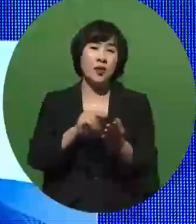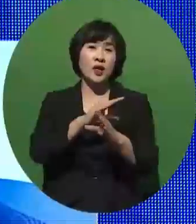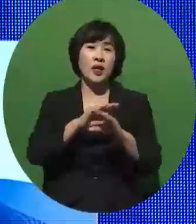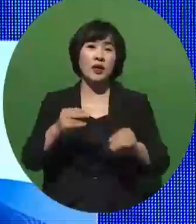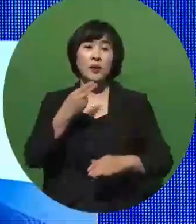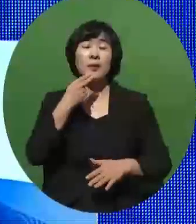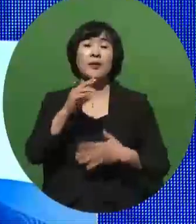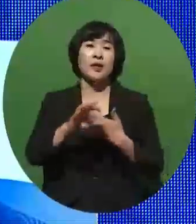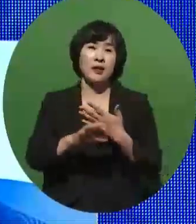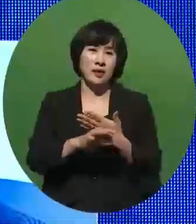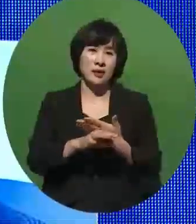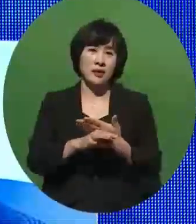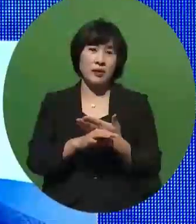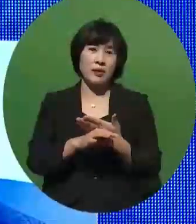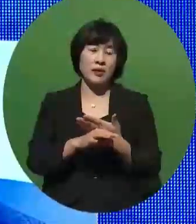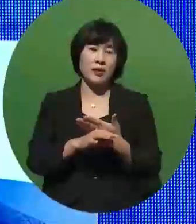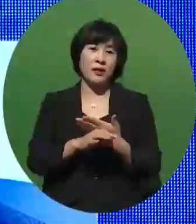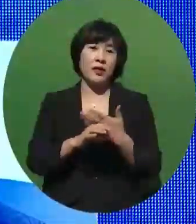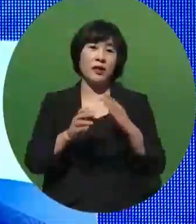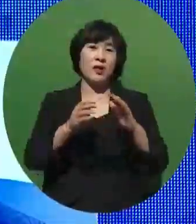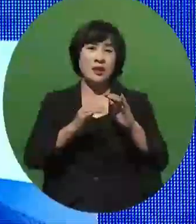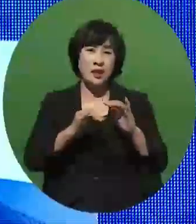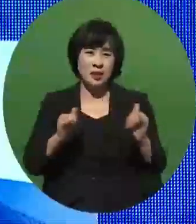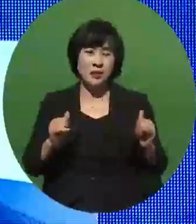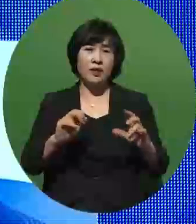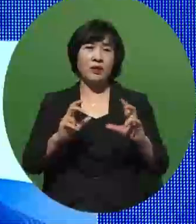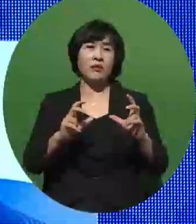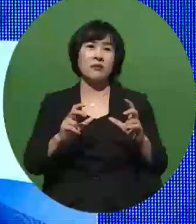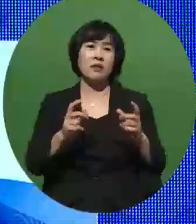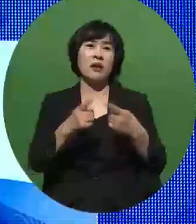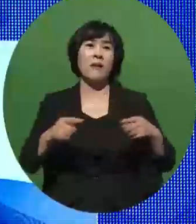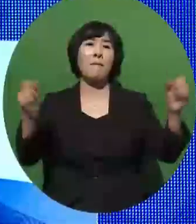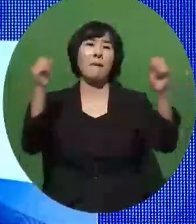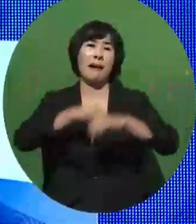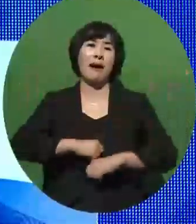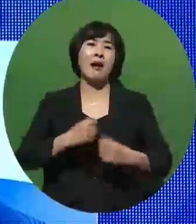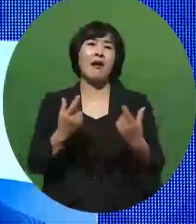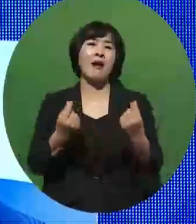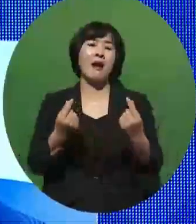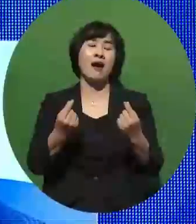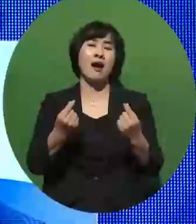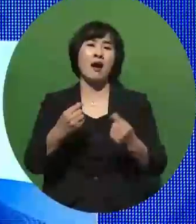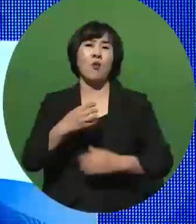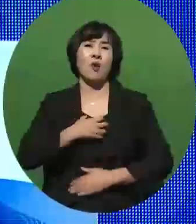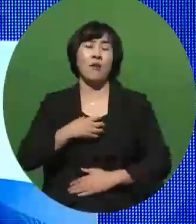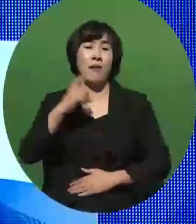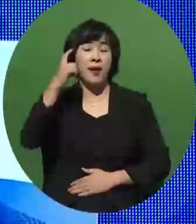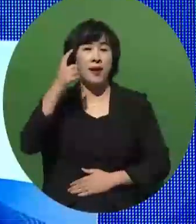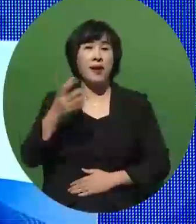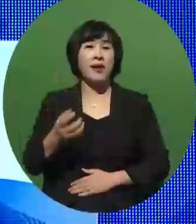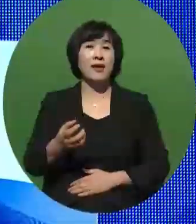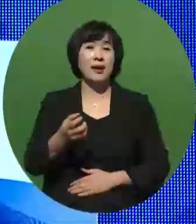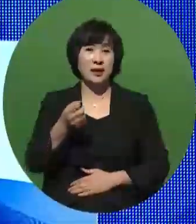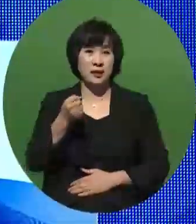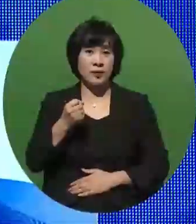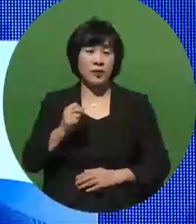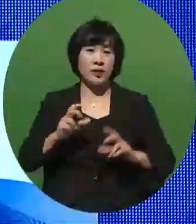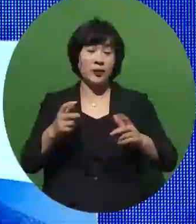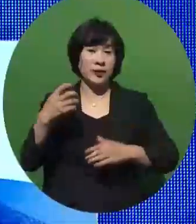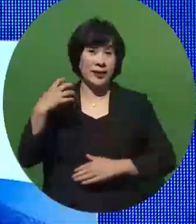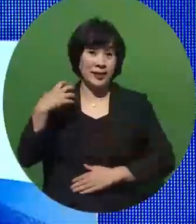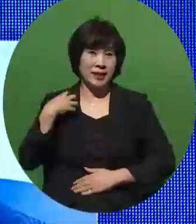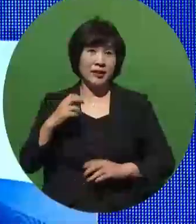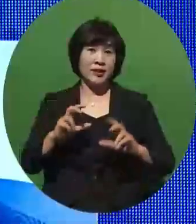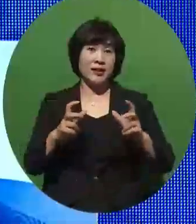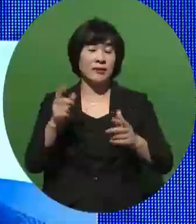hosting the Kim-dae-jung Peace Forum 2023. We feel the sense of urgency